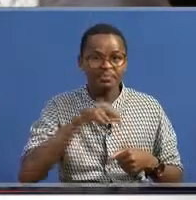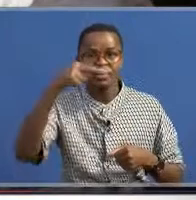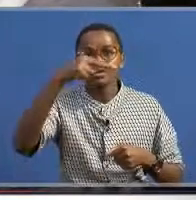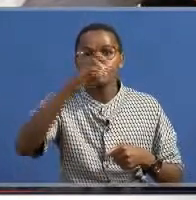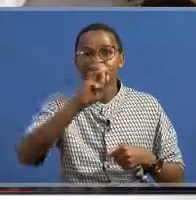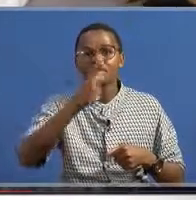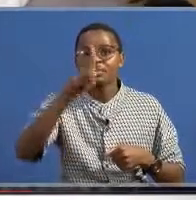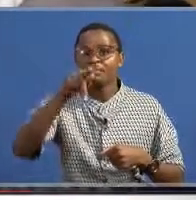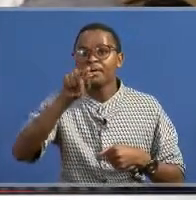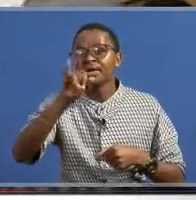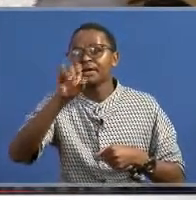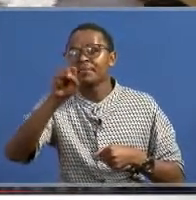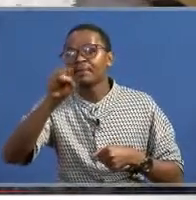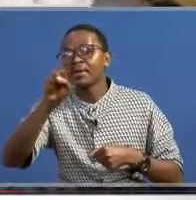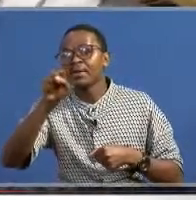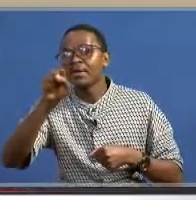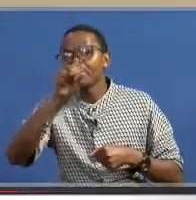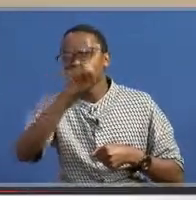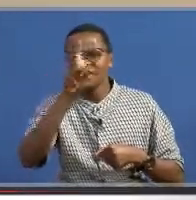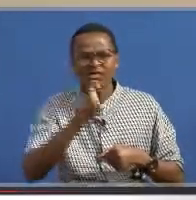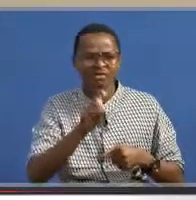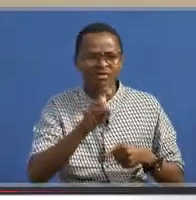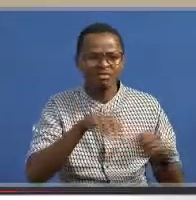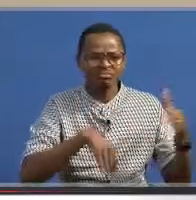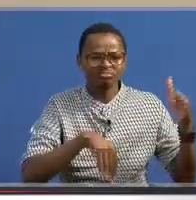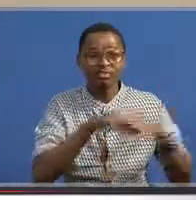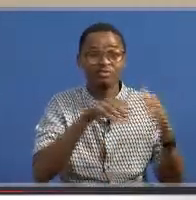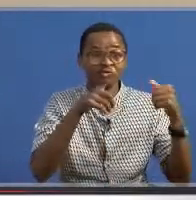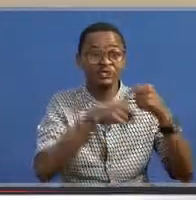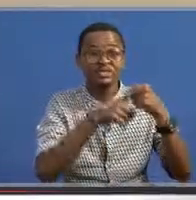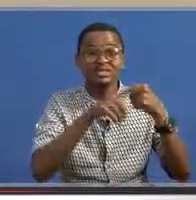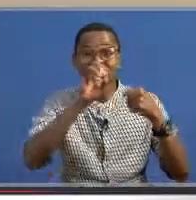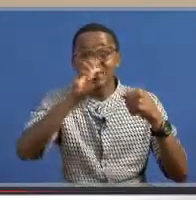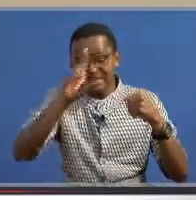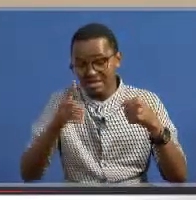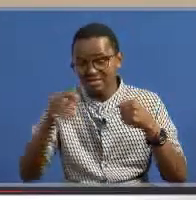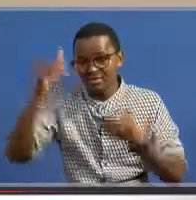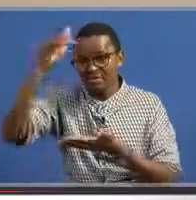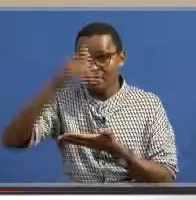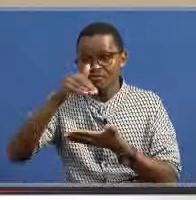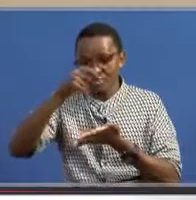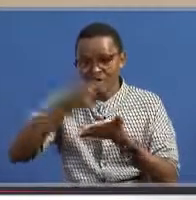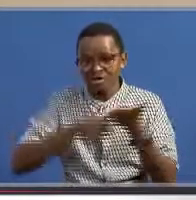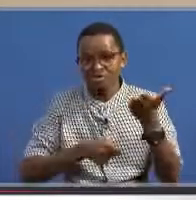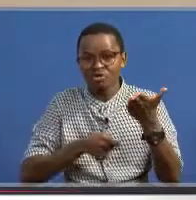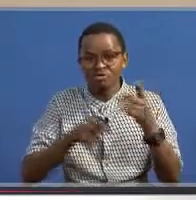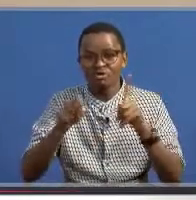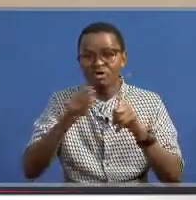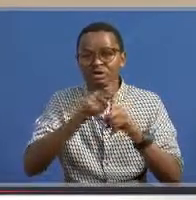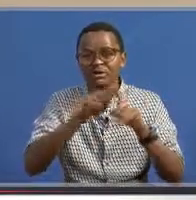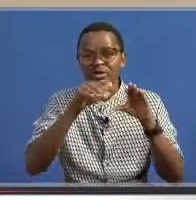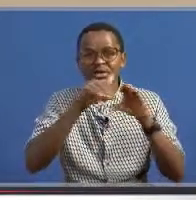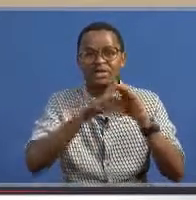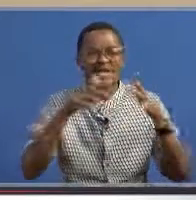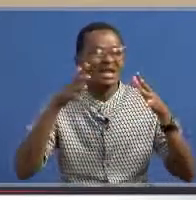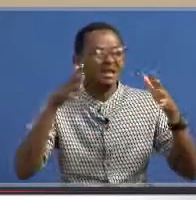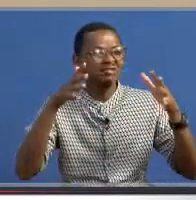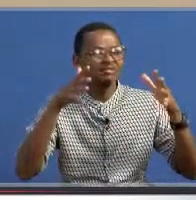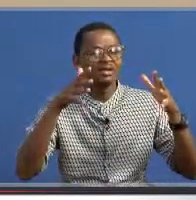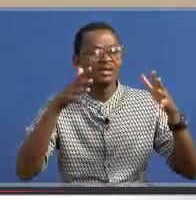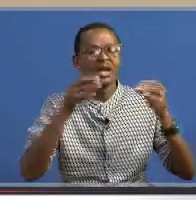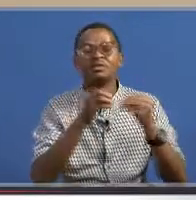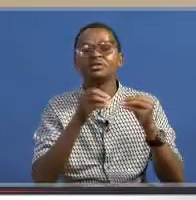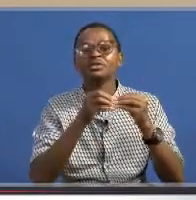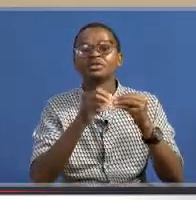hepatitis, and therefore by removing those 60,000 will bring down the cost of treatment in a great